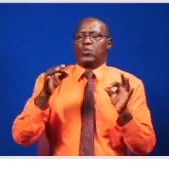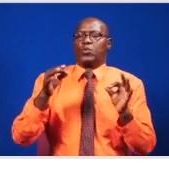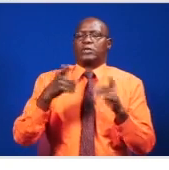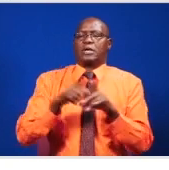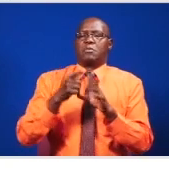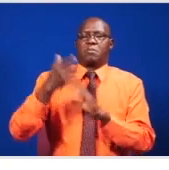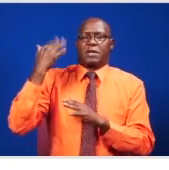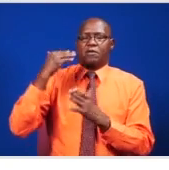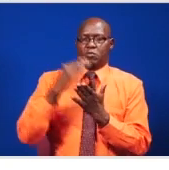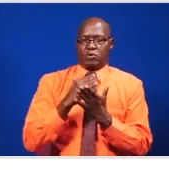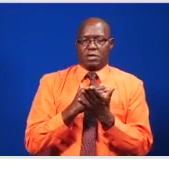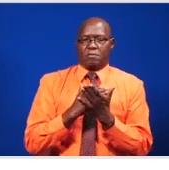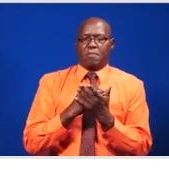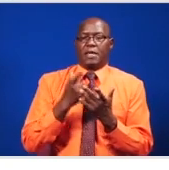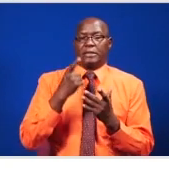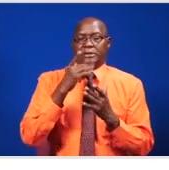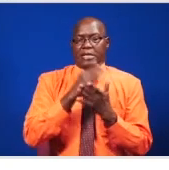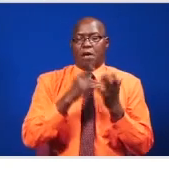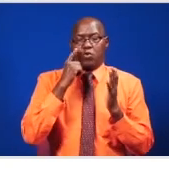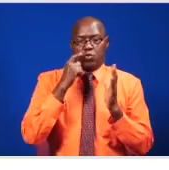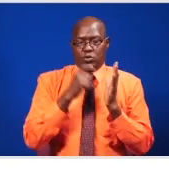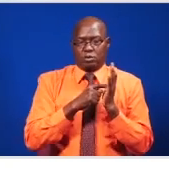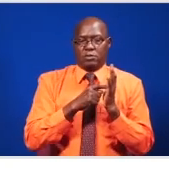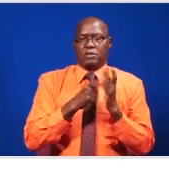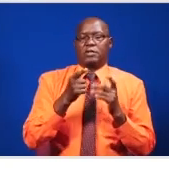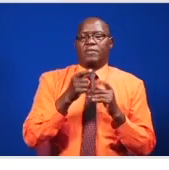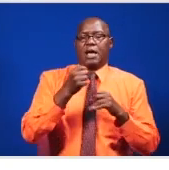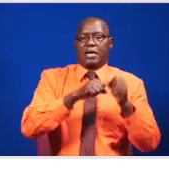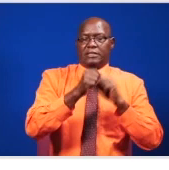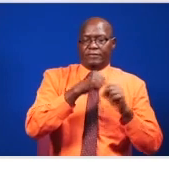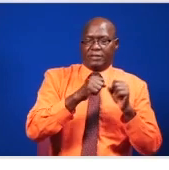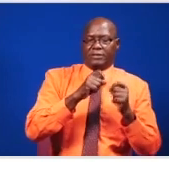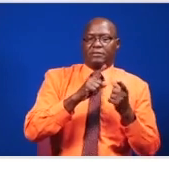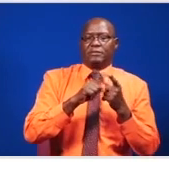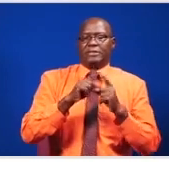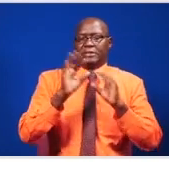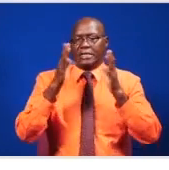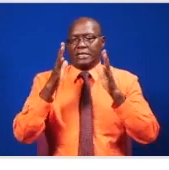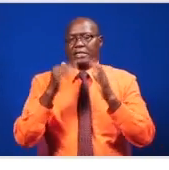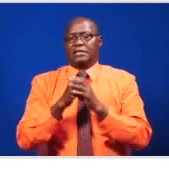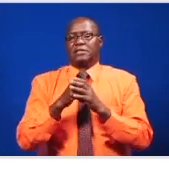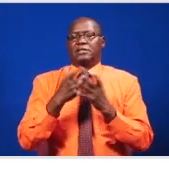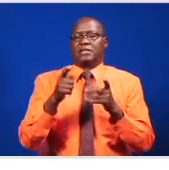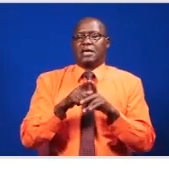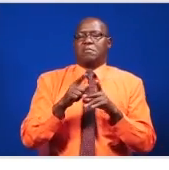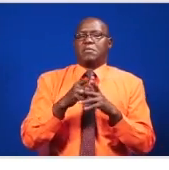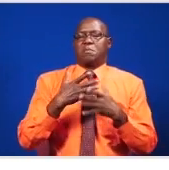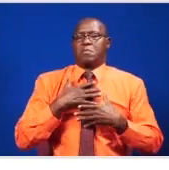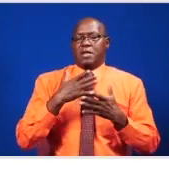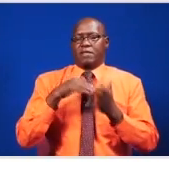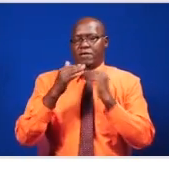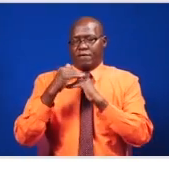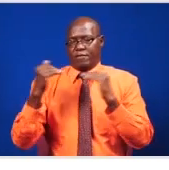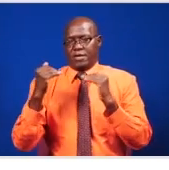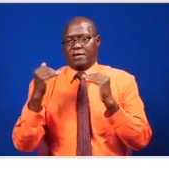program. Some of its notable program is Activate, Shangilia, and Breath of Heaven. Once the fader is lifted high, the